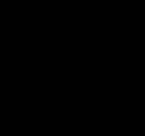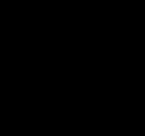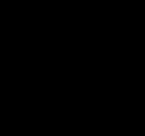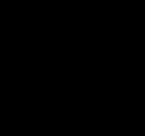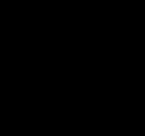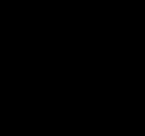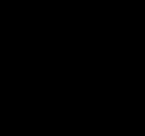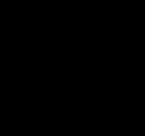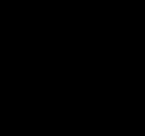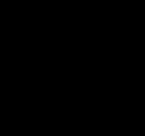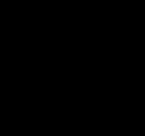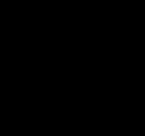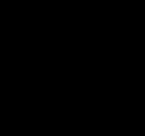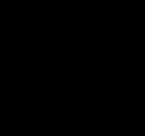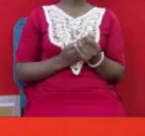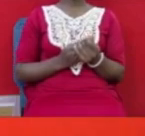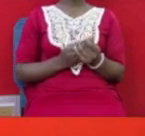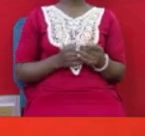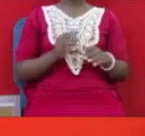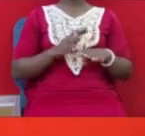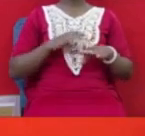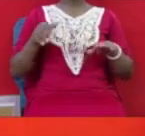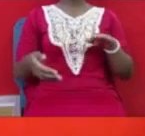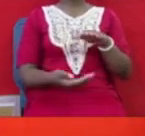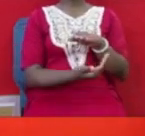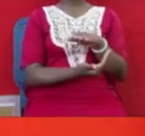Thank you. Habari ya asabuhi. Good morning.